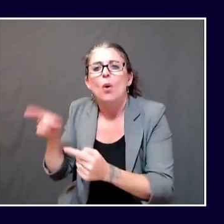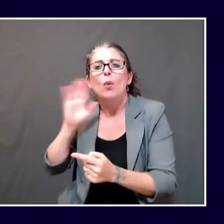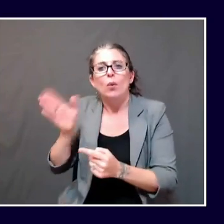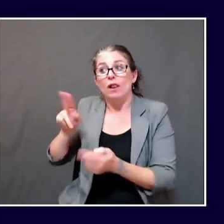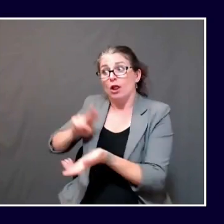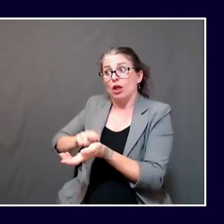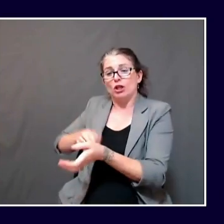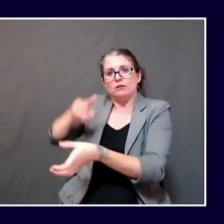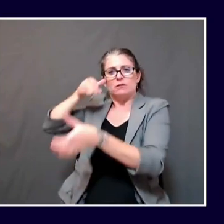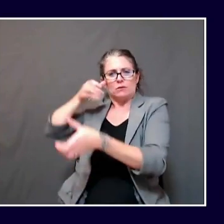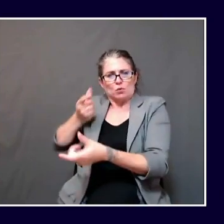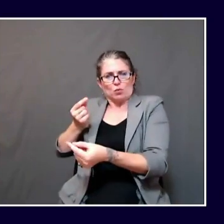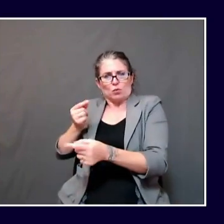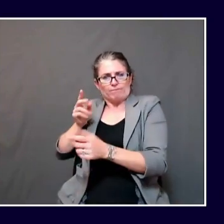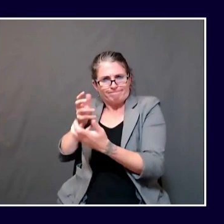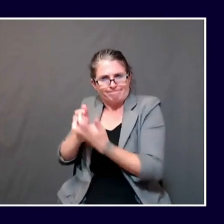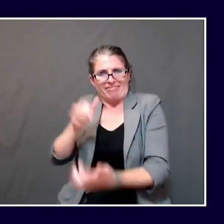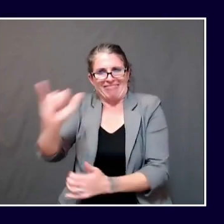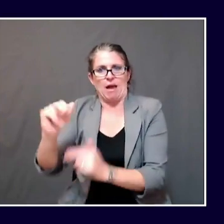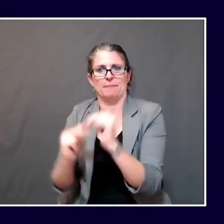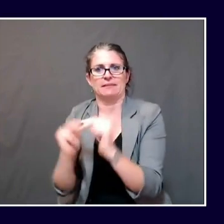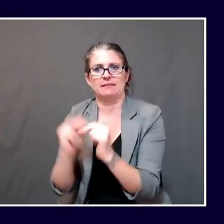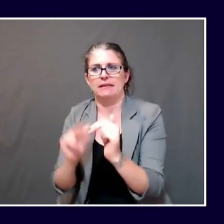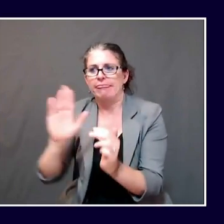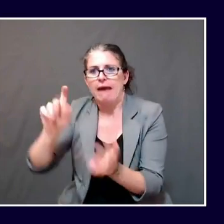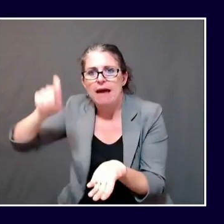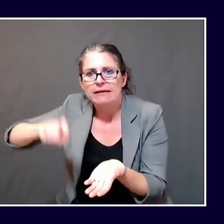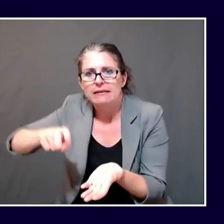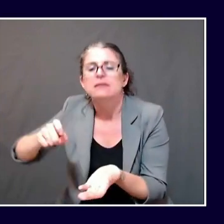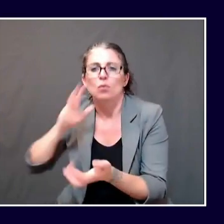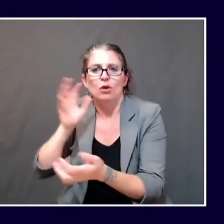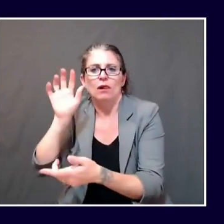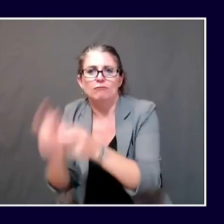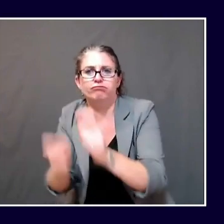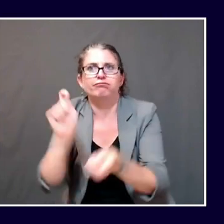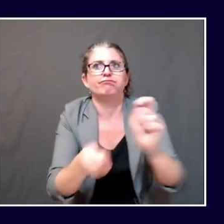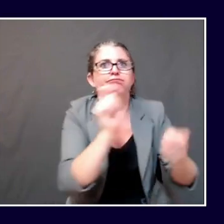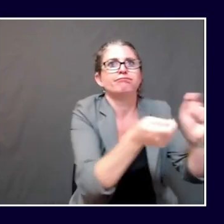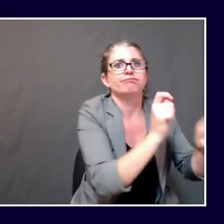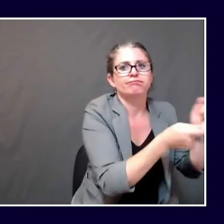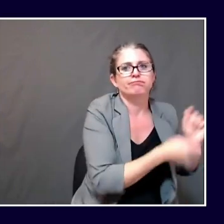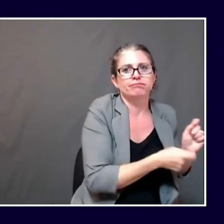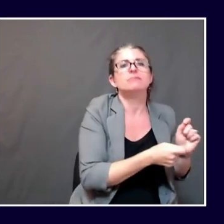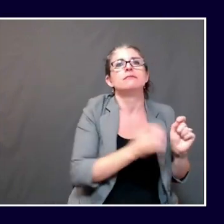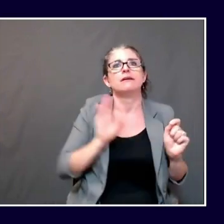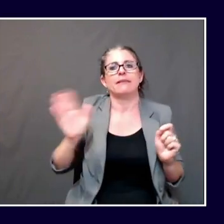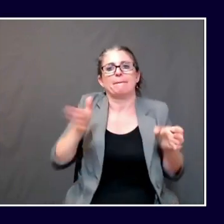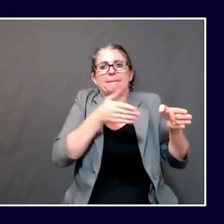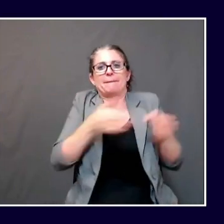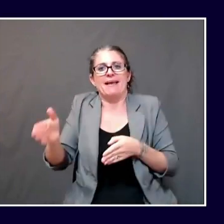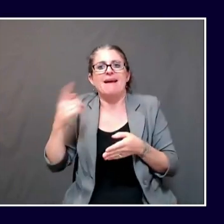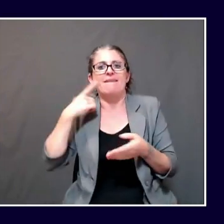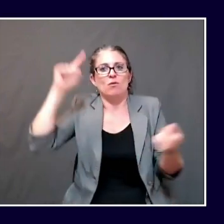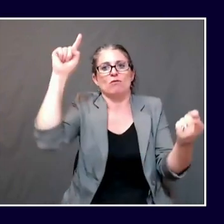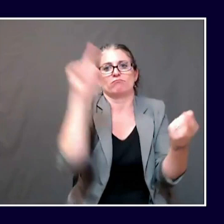to adopt by early 2020 to help reduce outbreaks in congregate care settings over the long